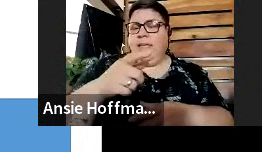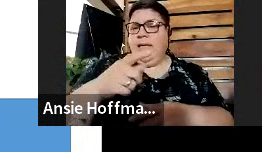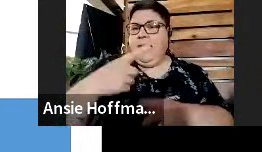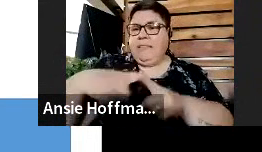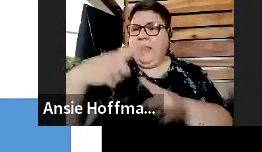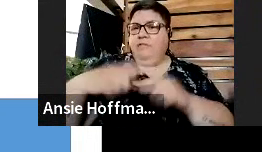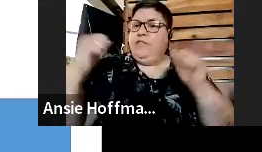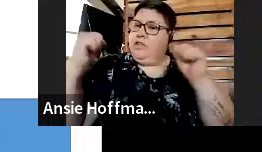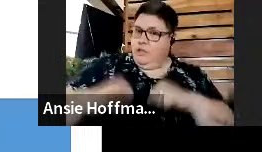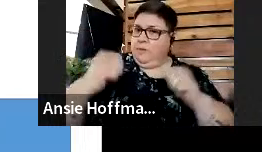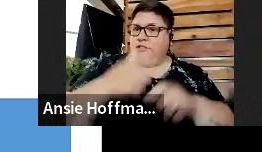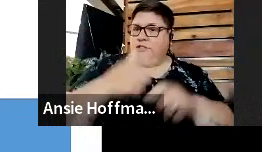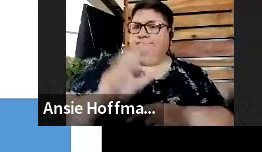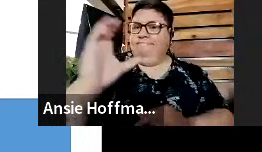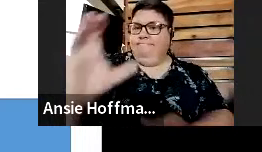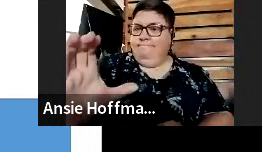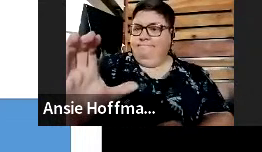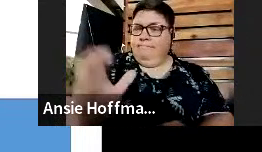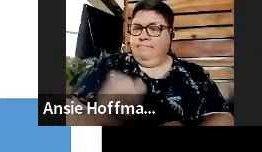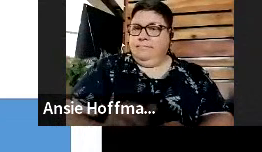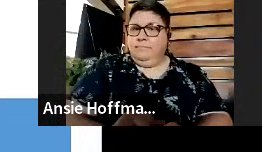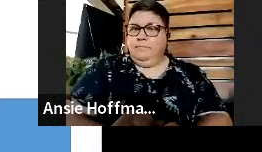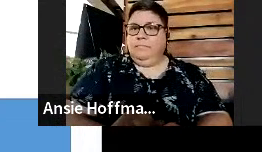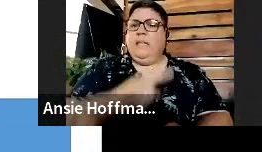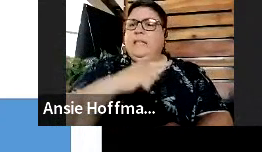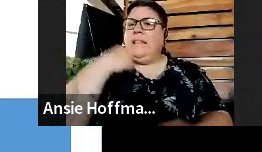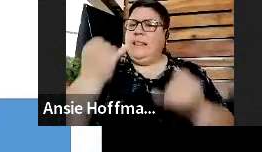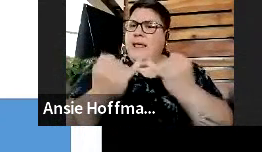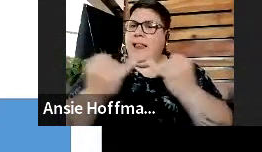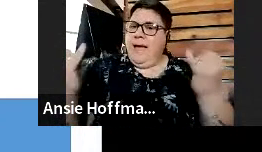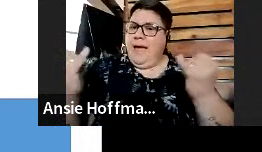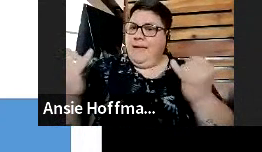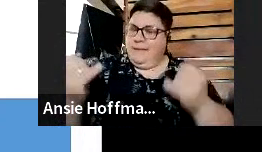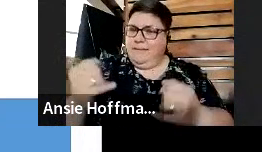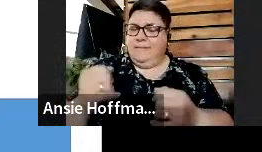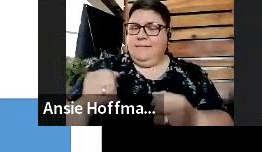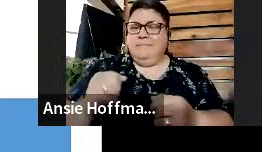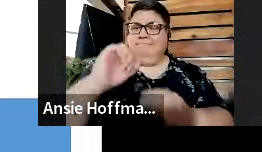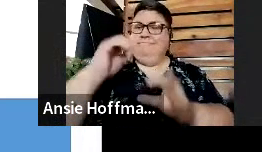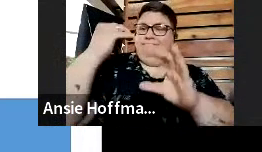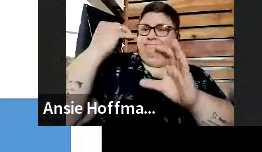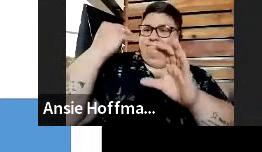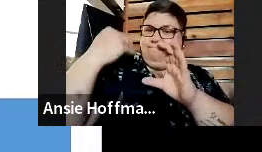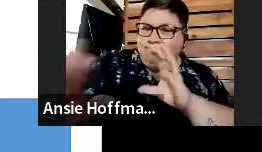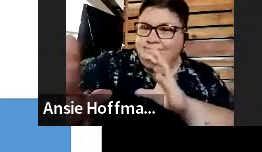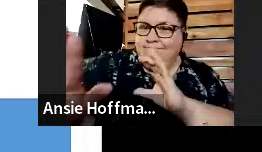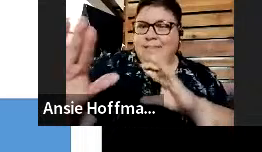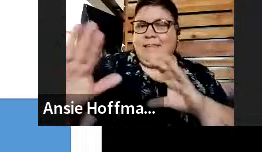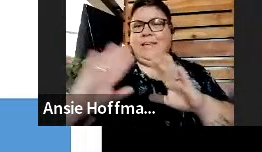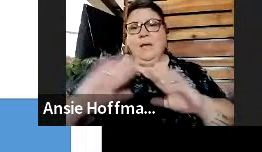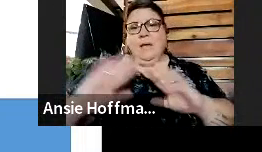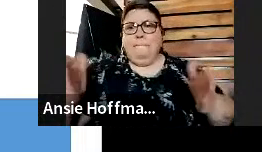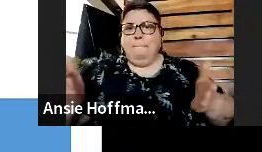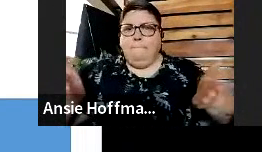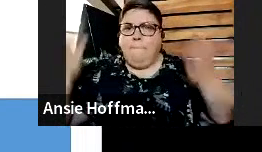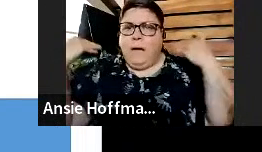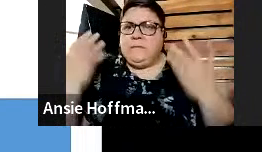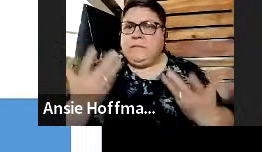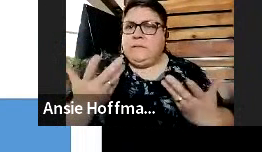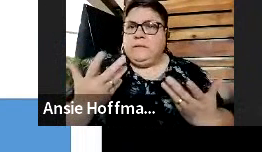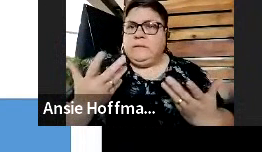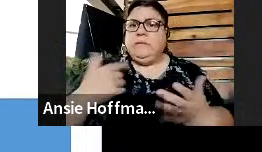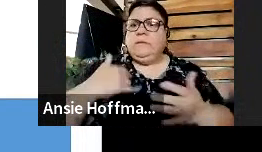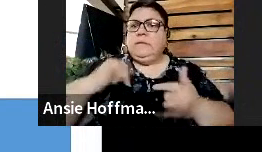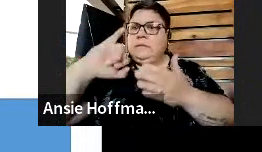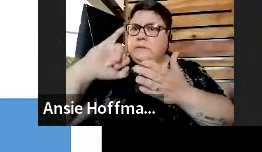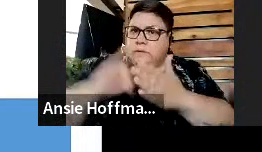that the deadlines for submissions for an appeal or ADR have passed, but you'd still like to